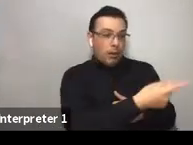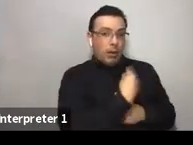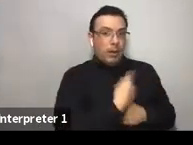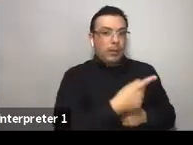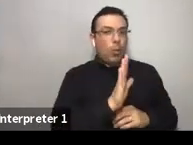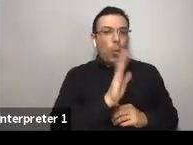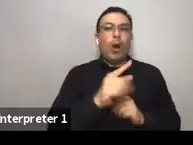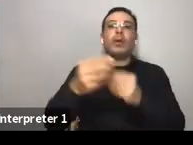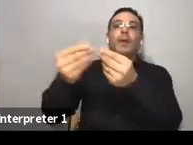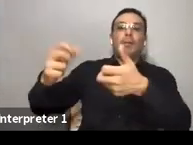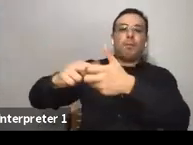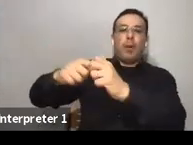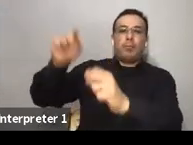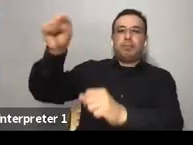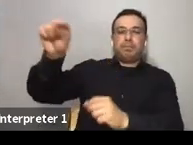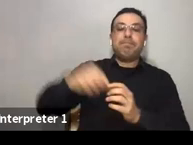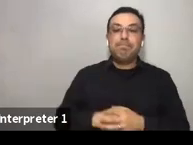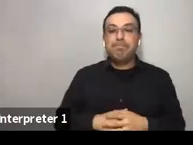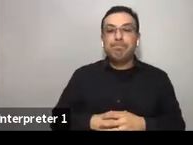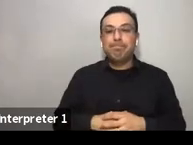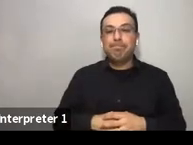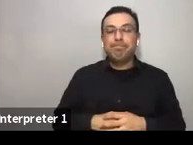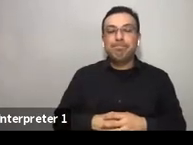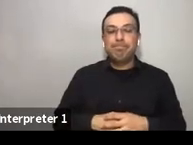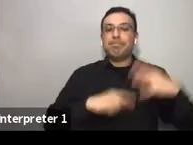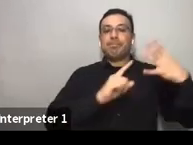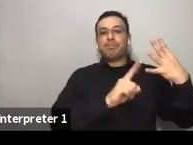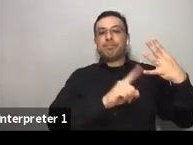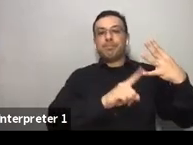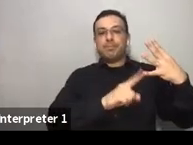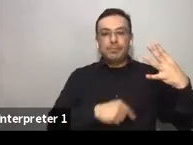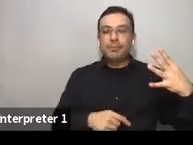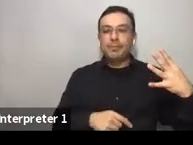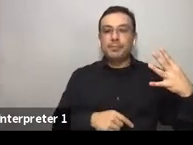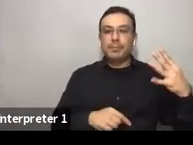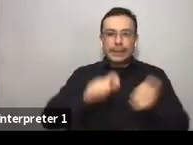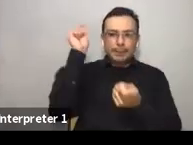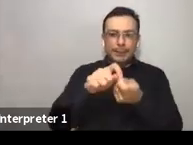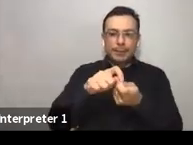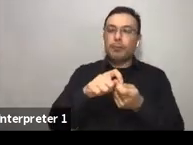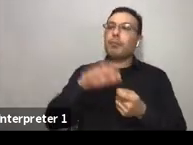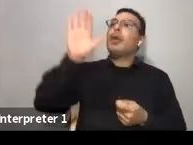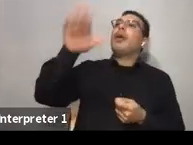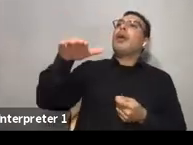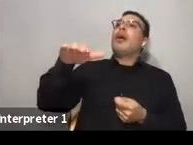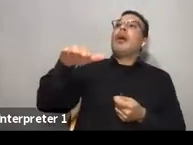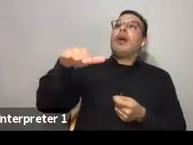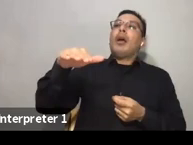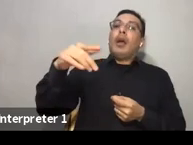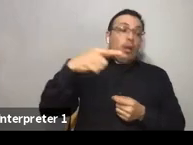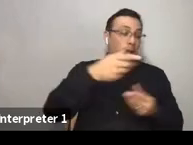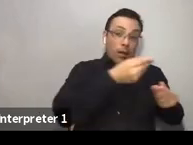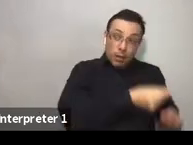all records related to housing, right? It's very specific pieces that the survivor